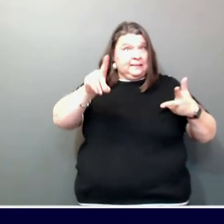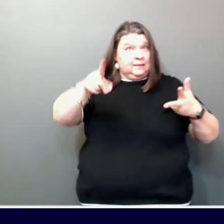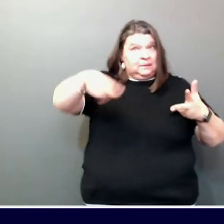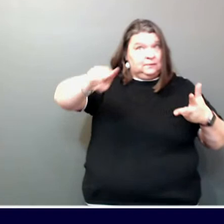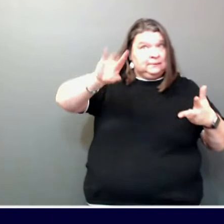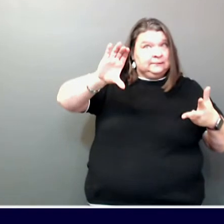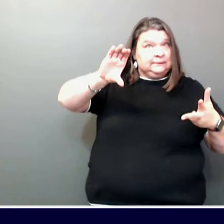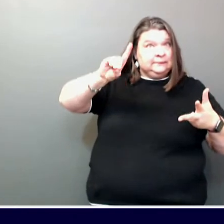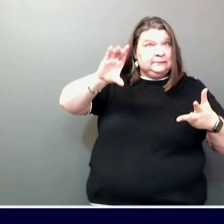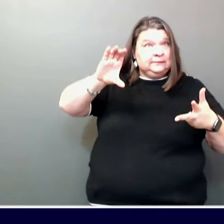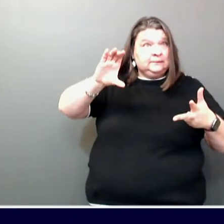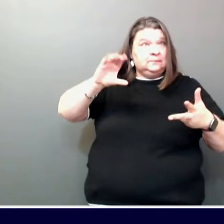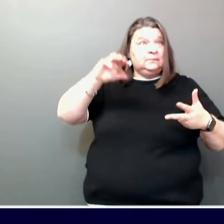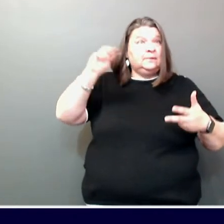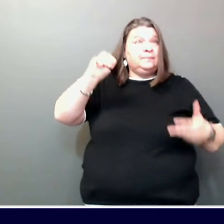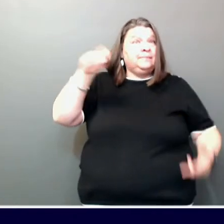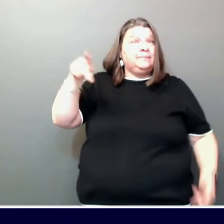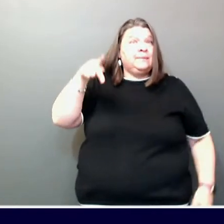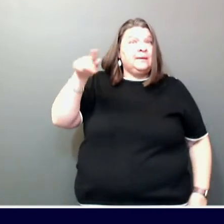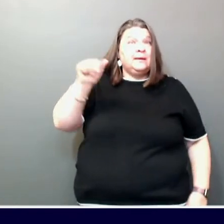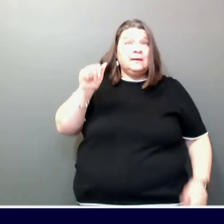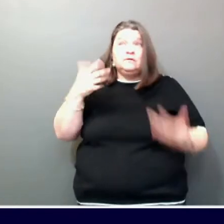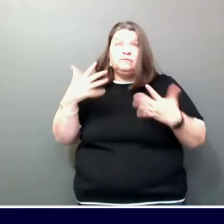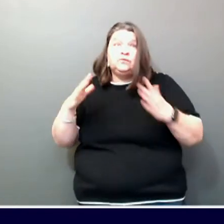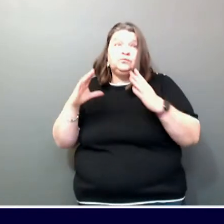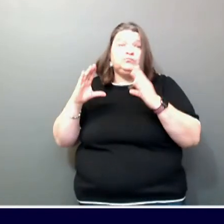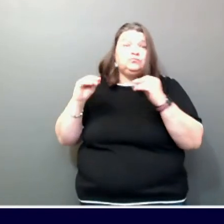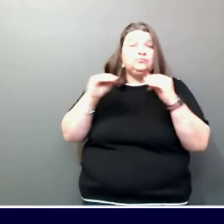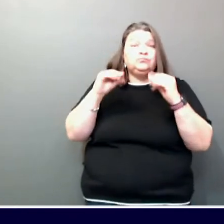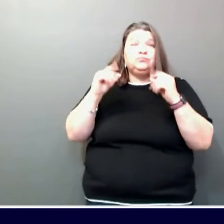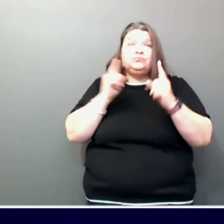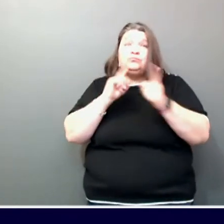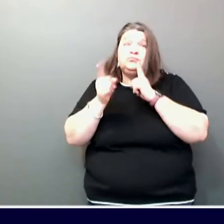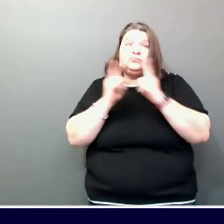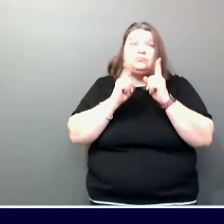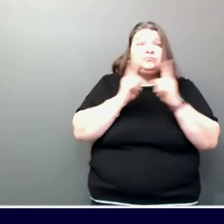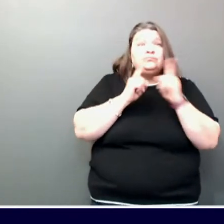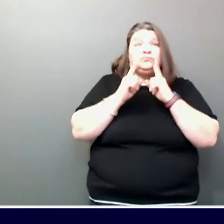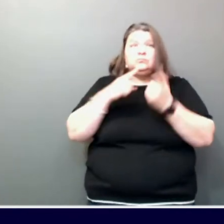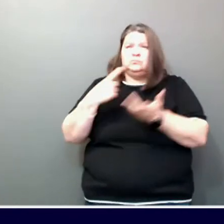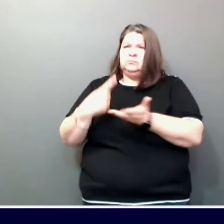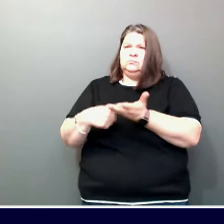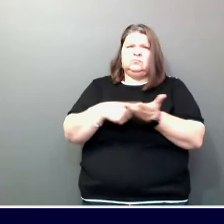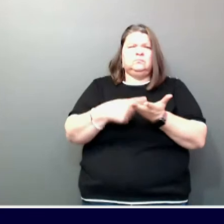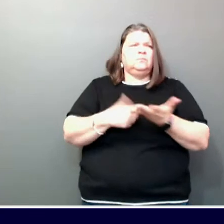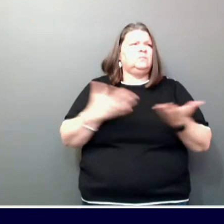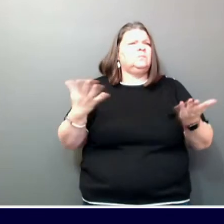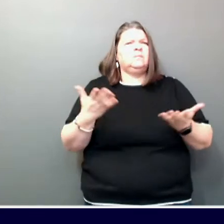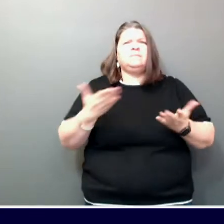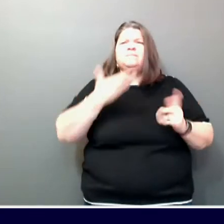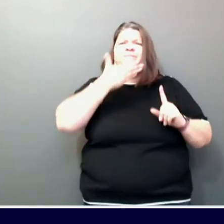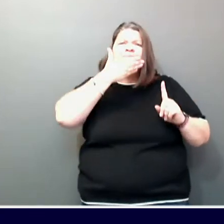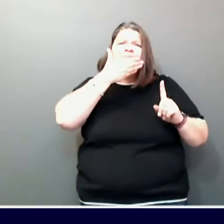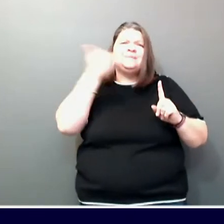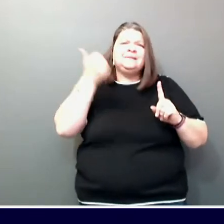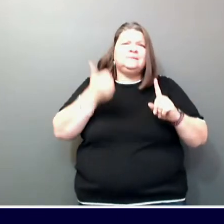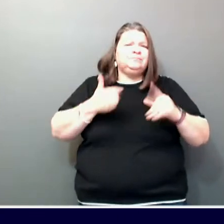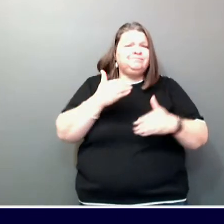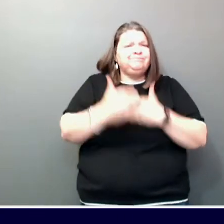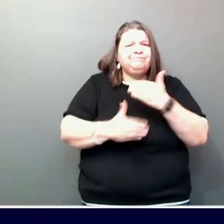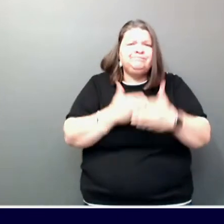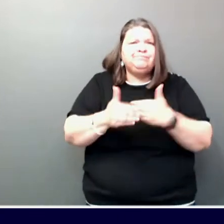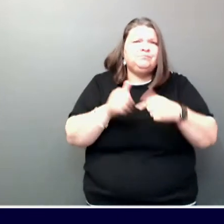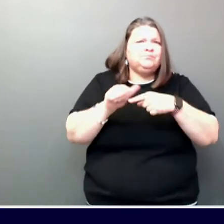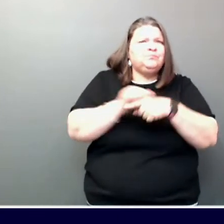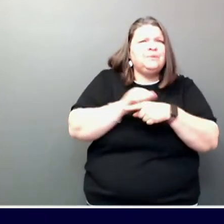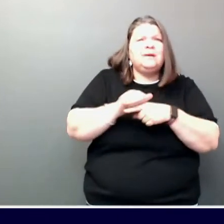place, advice that you gave, or questions they had about how things should run. If you could just offer us a little insight about the talks you guys have had leading up